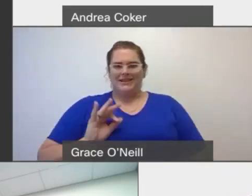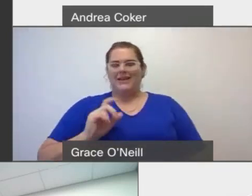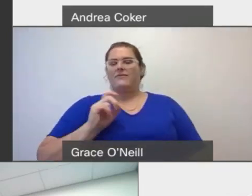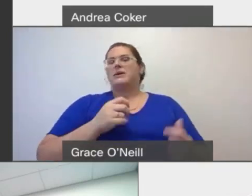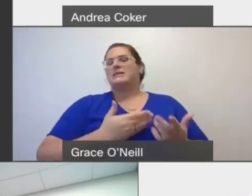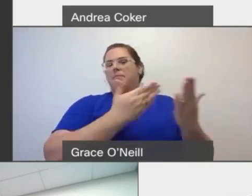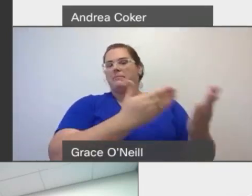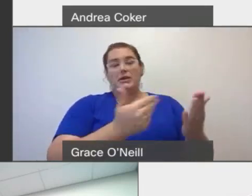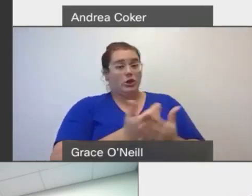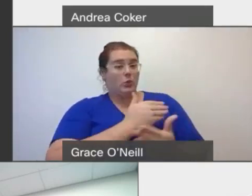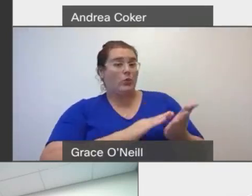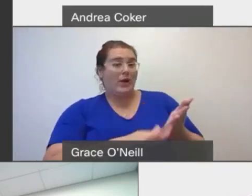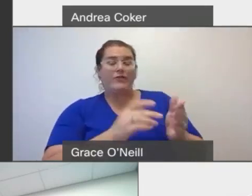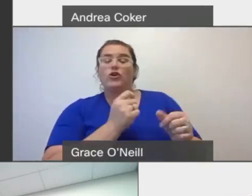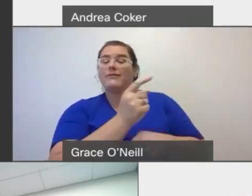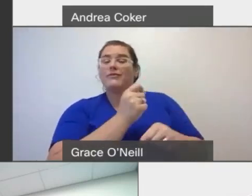waiver each year.